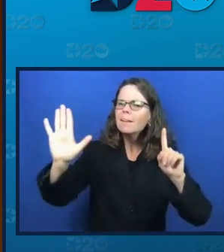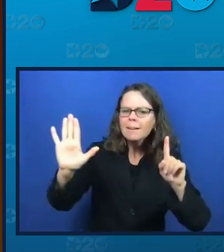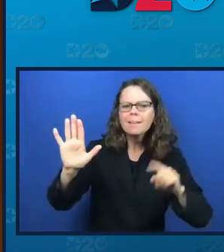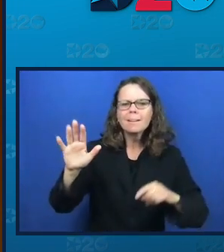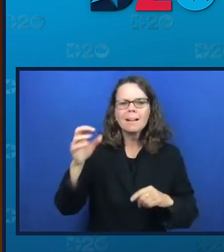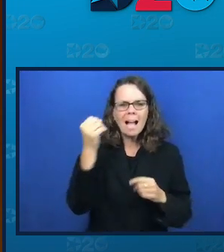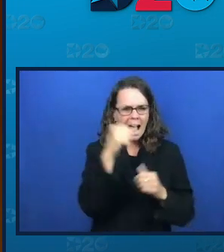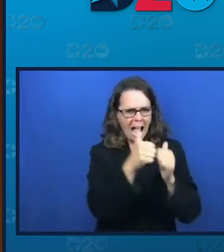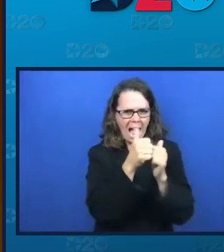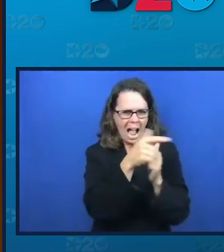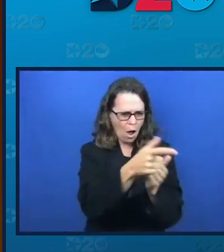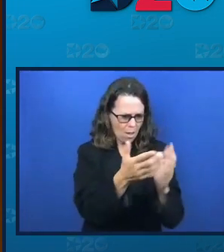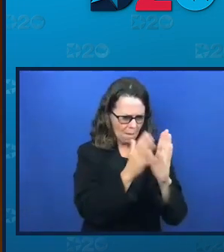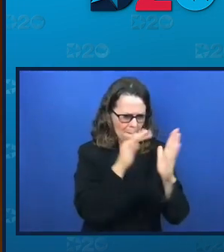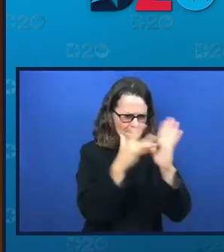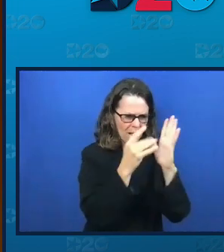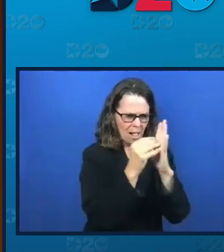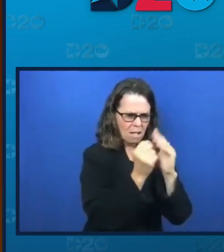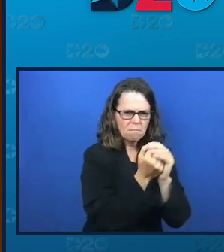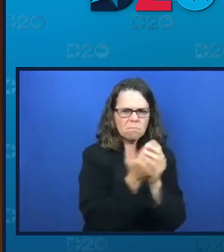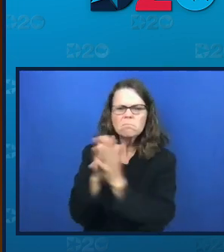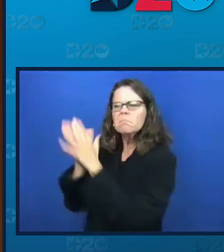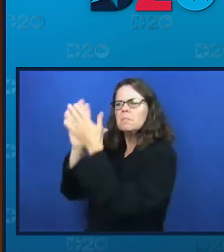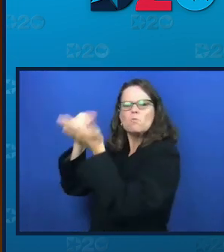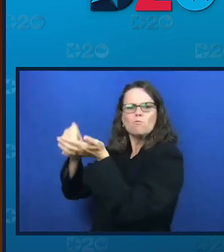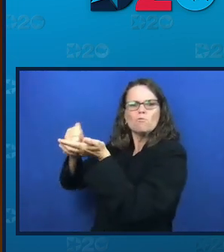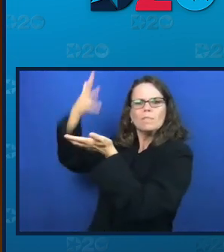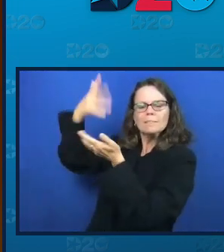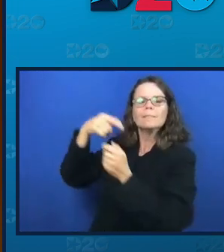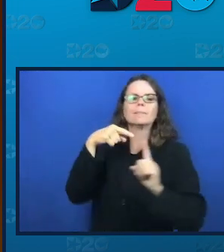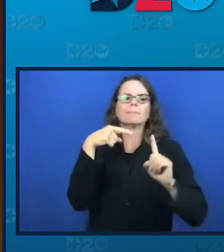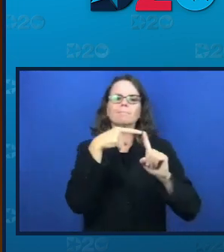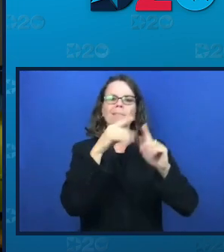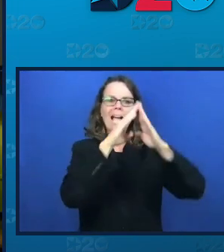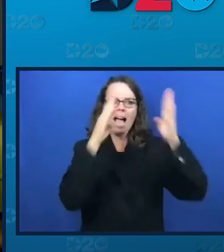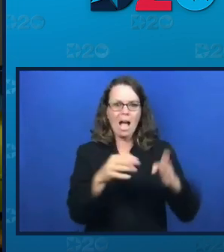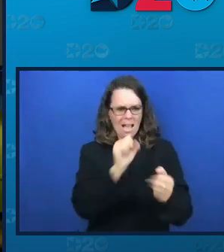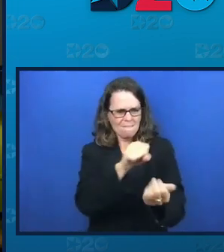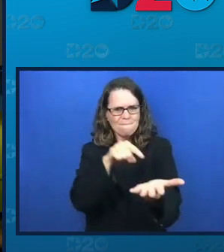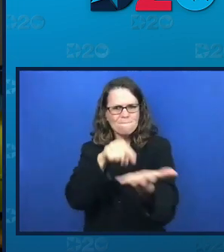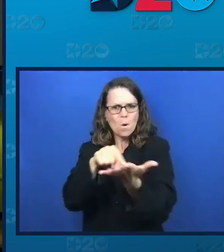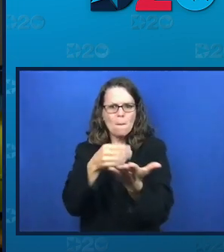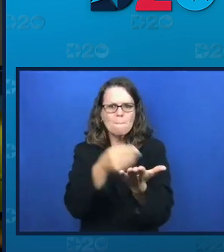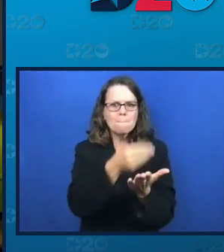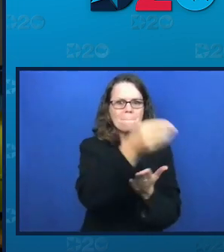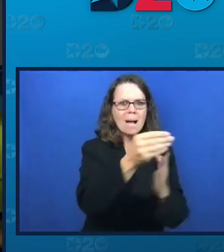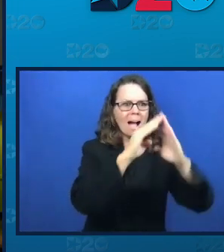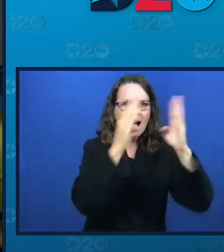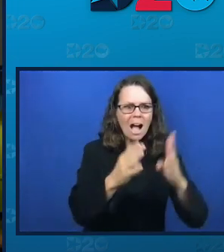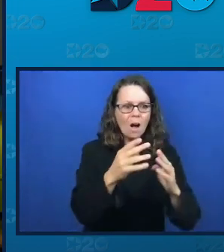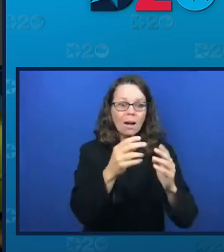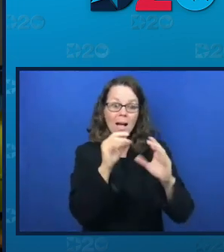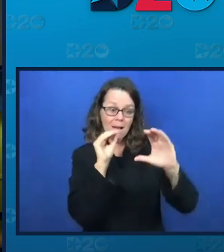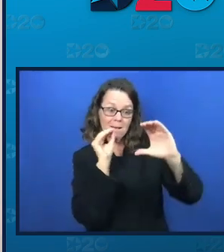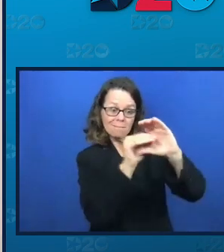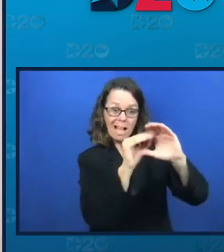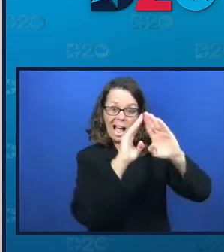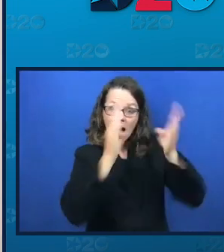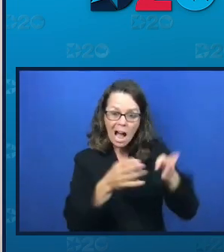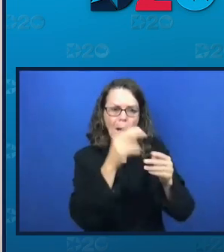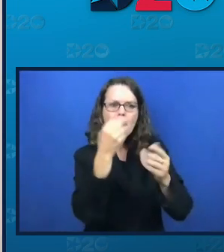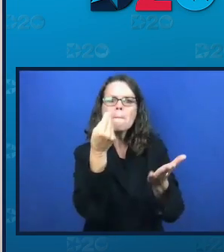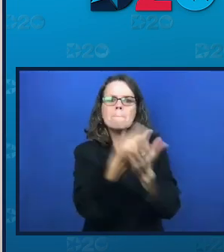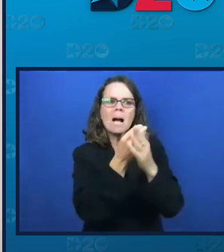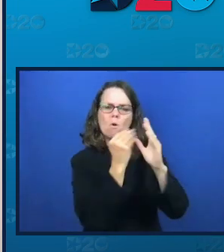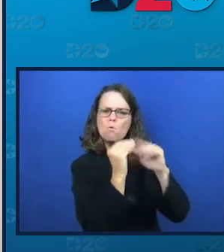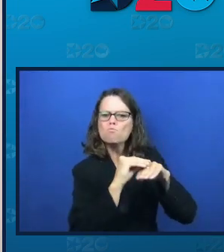home. And that's what gets passed on from one generation to the next, the equity in a home. You know, the middle class is continuously taking